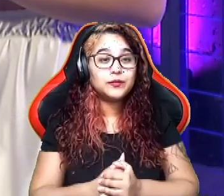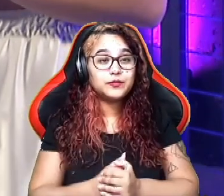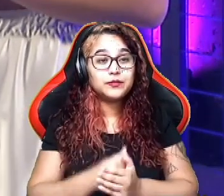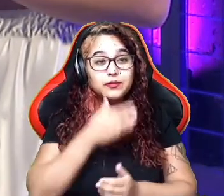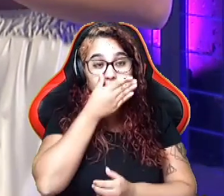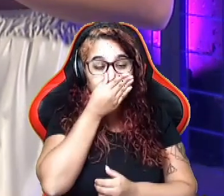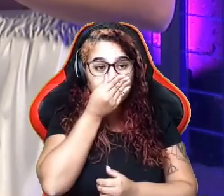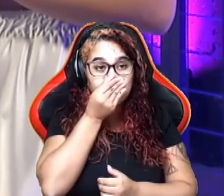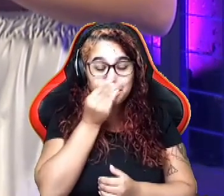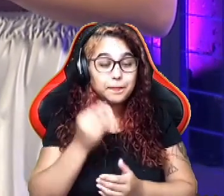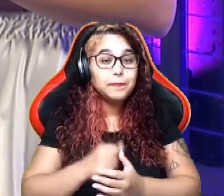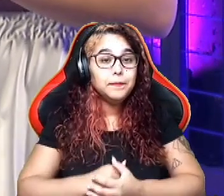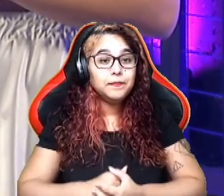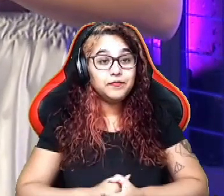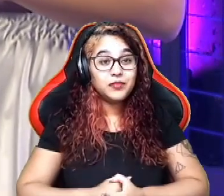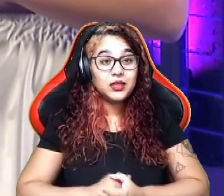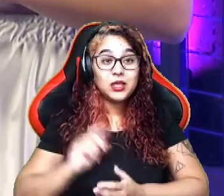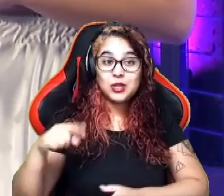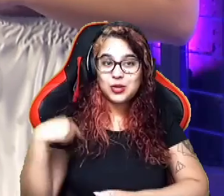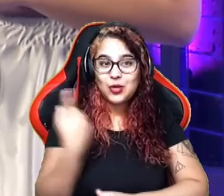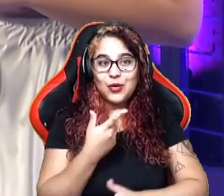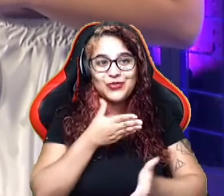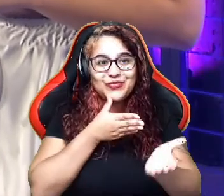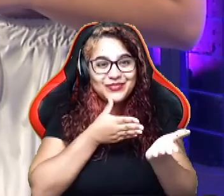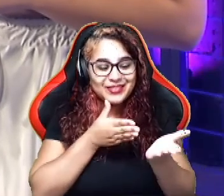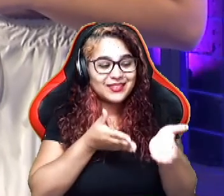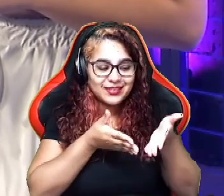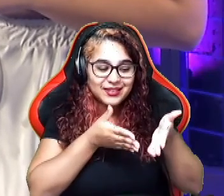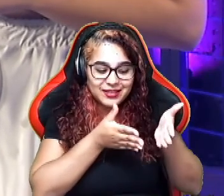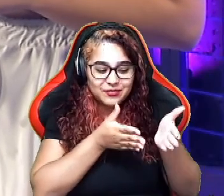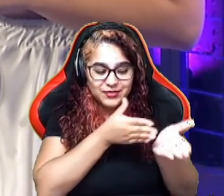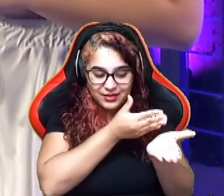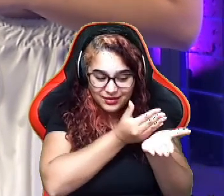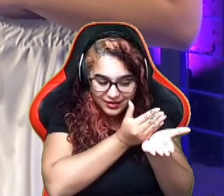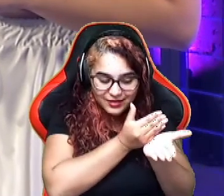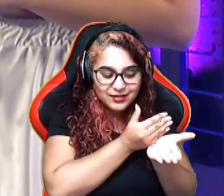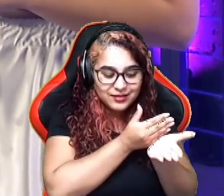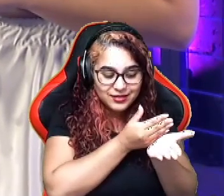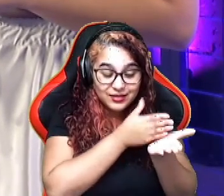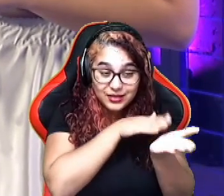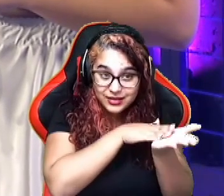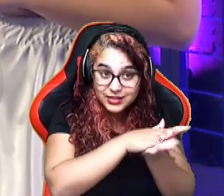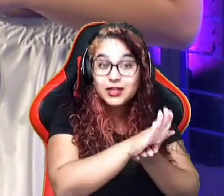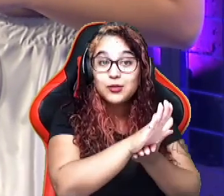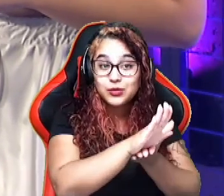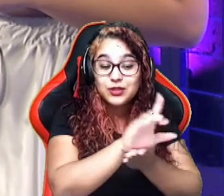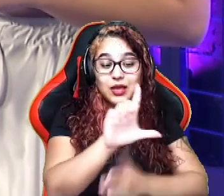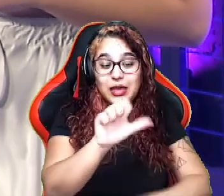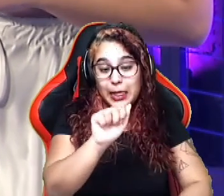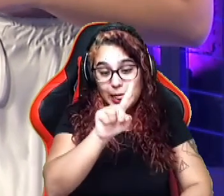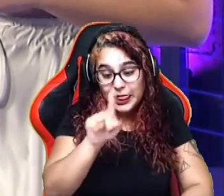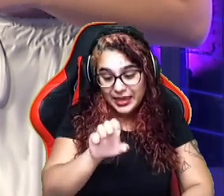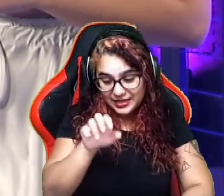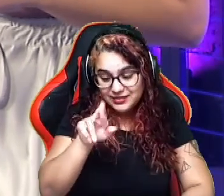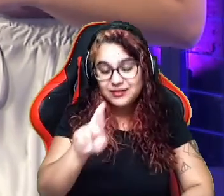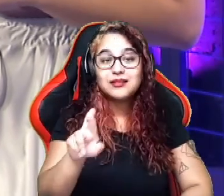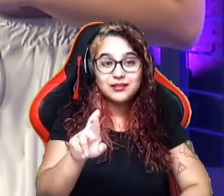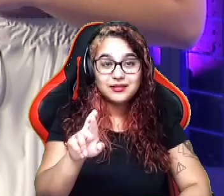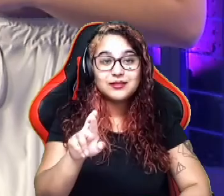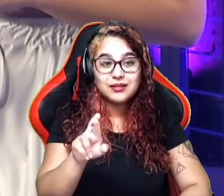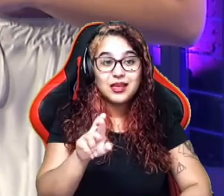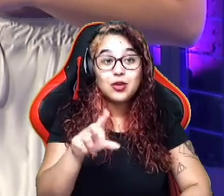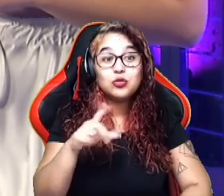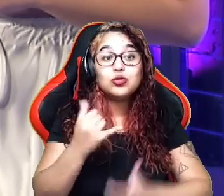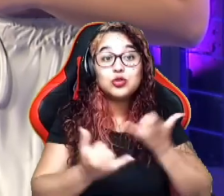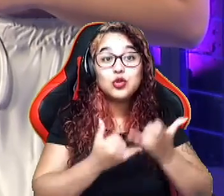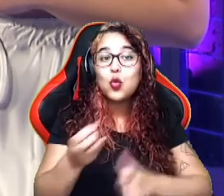that platform. And we launched one ourselves, Laser Birds, a shooting game, a shooter game, completely new game for